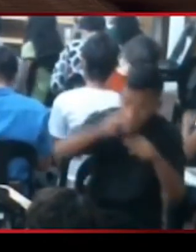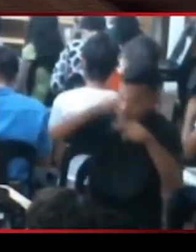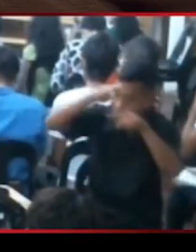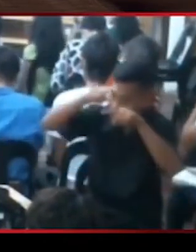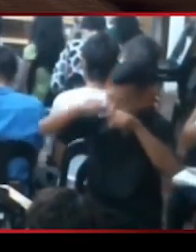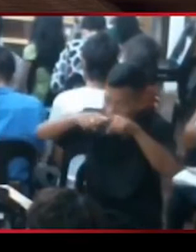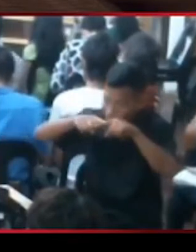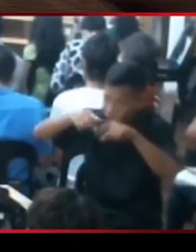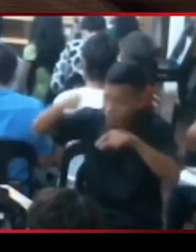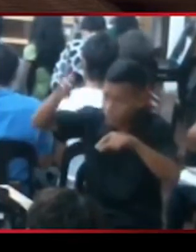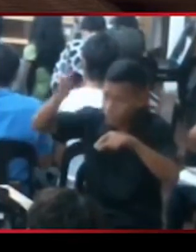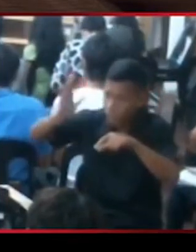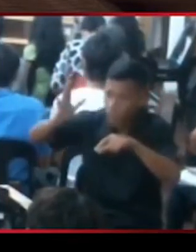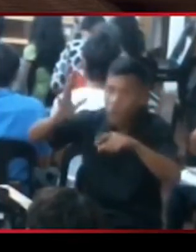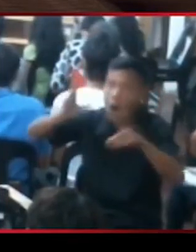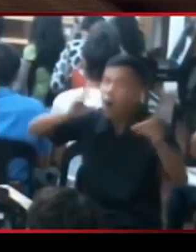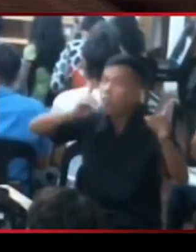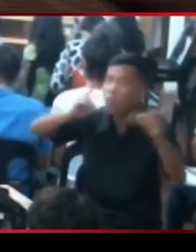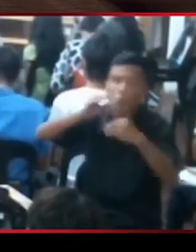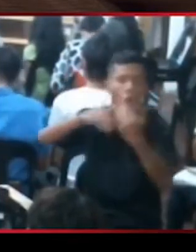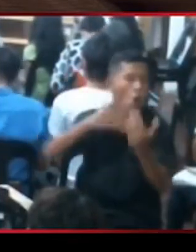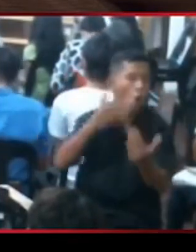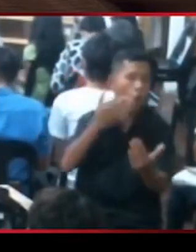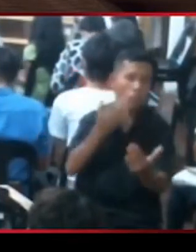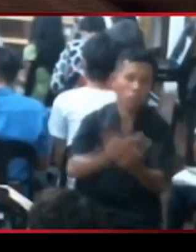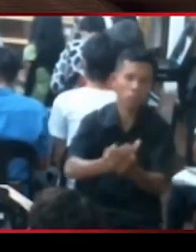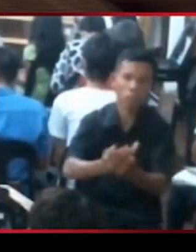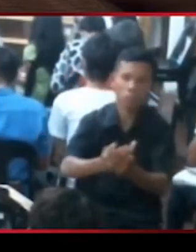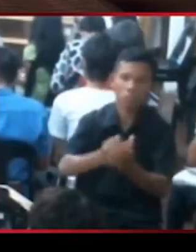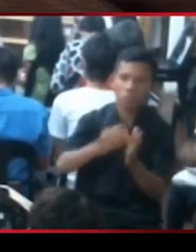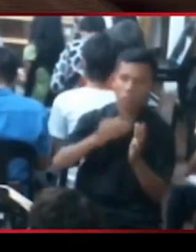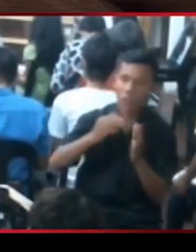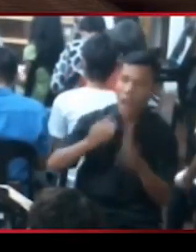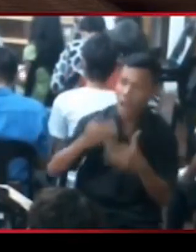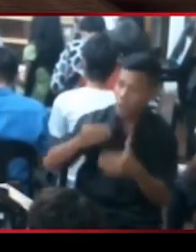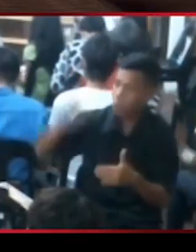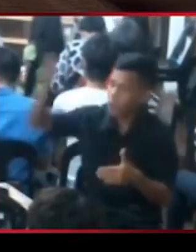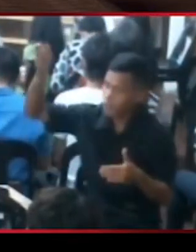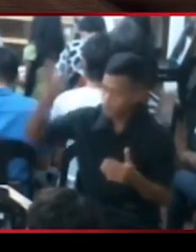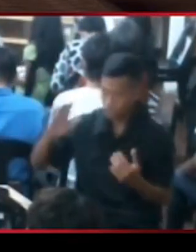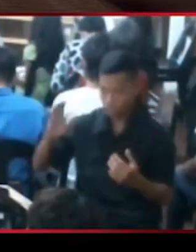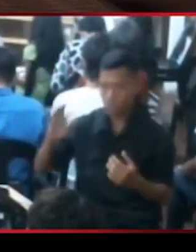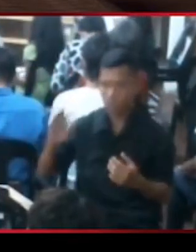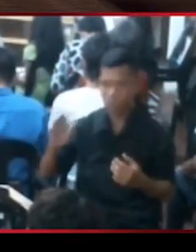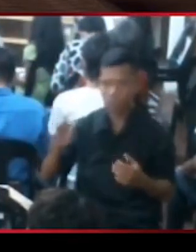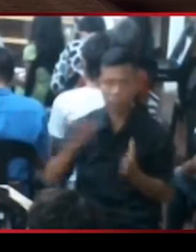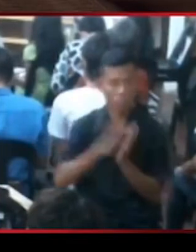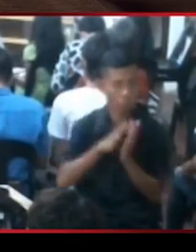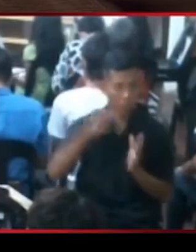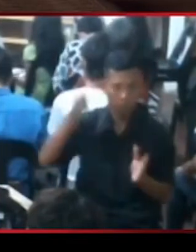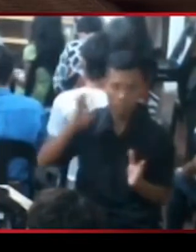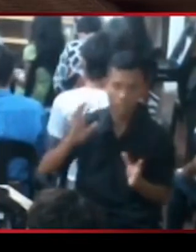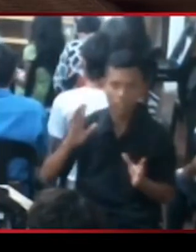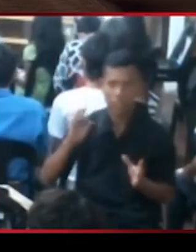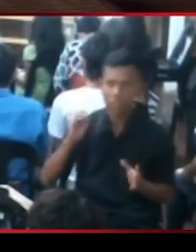glory of God. And let's get to verse 15 one more time.